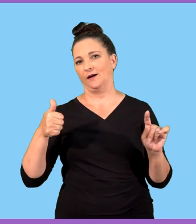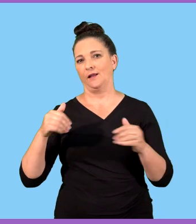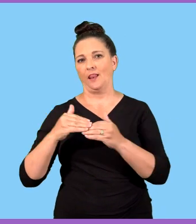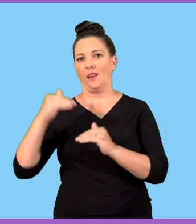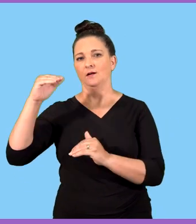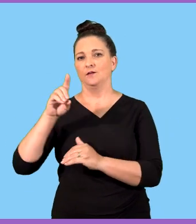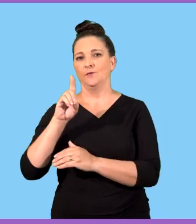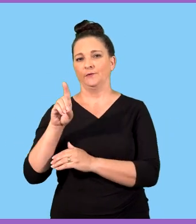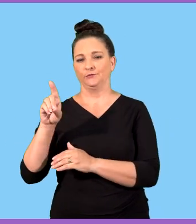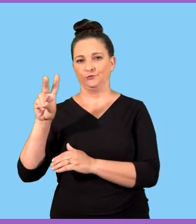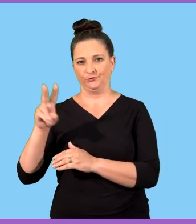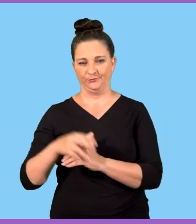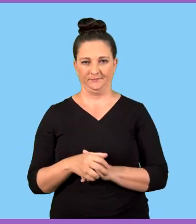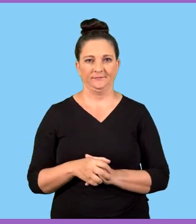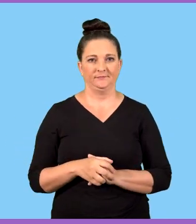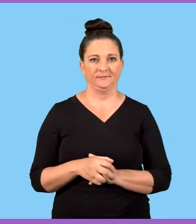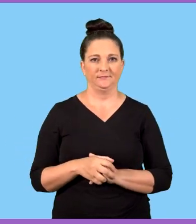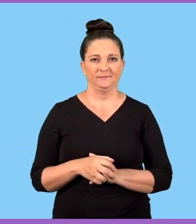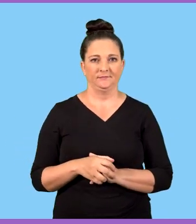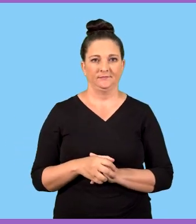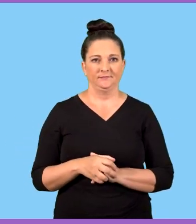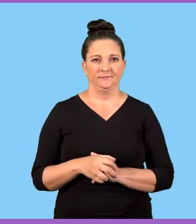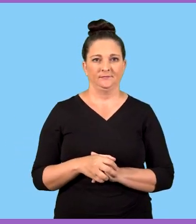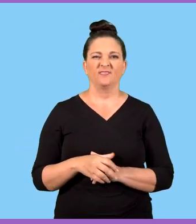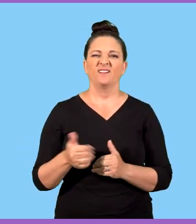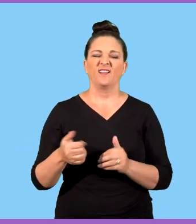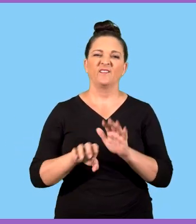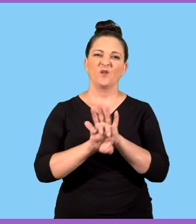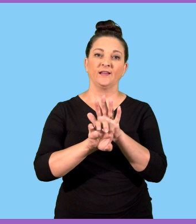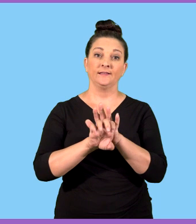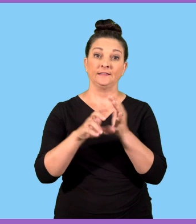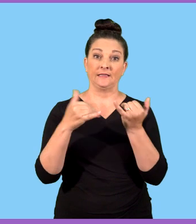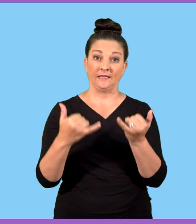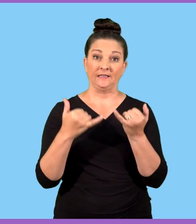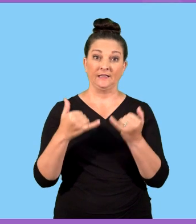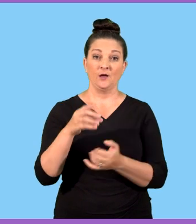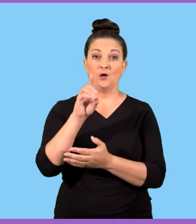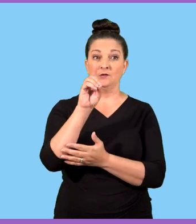value, 112. Let's try an example with descending.